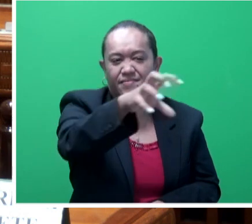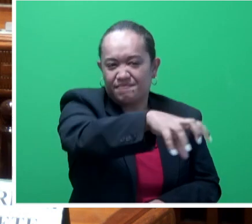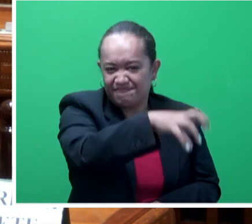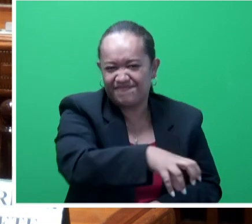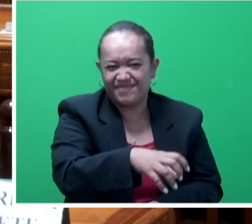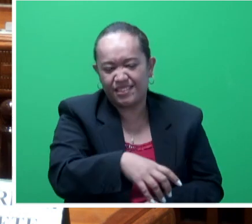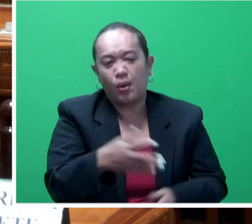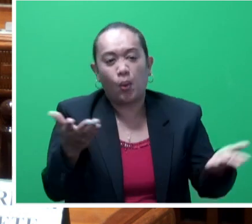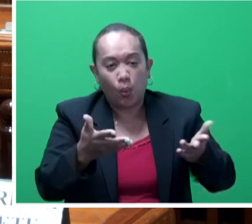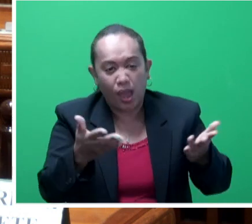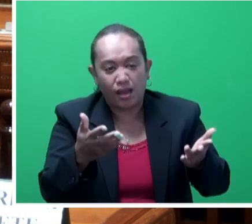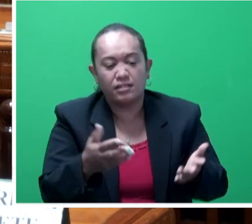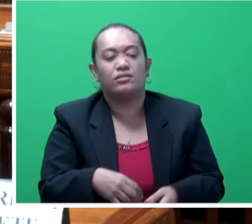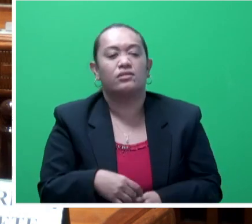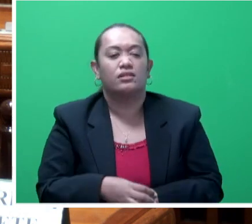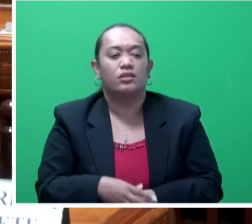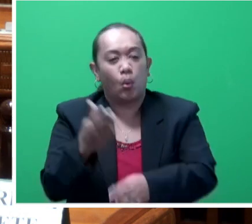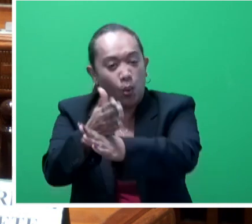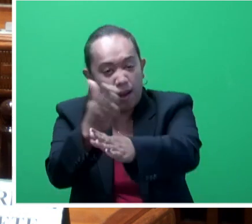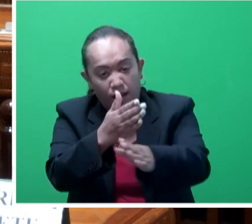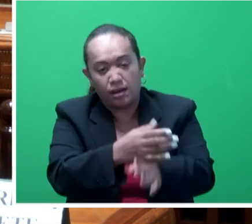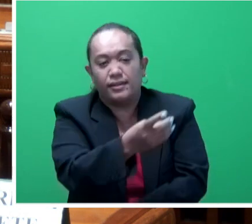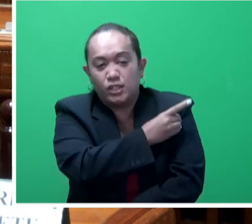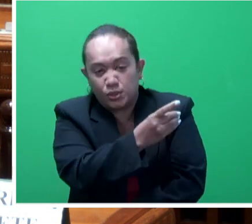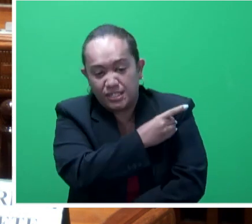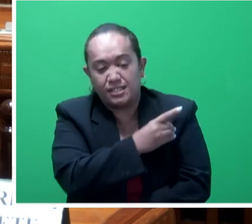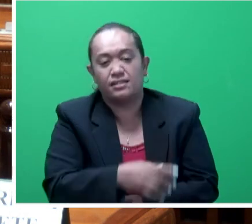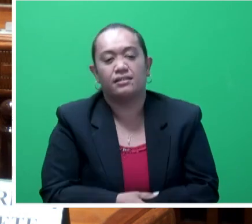course those on duty as well